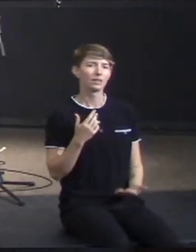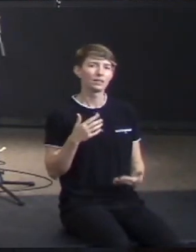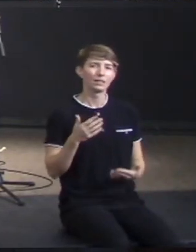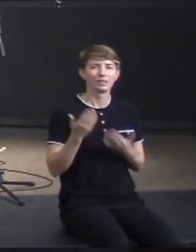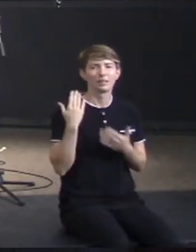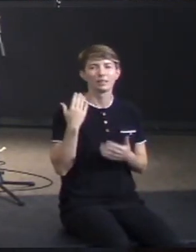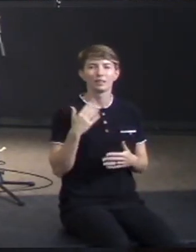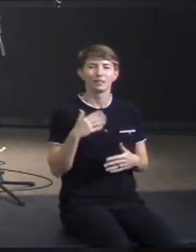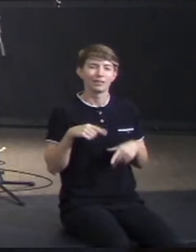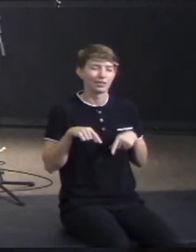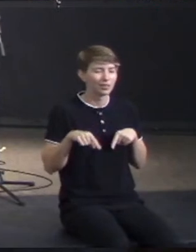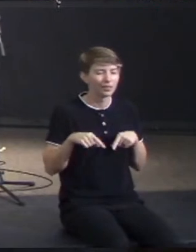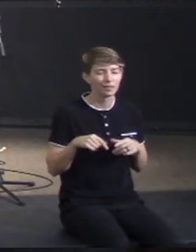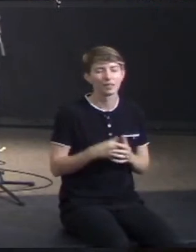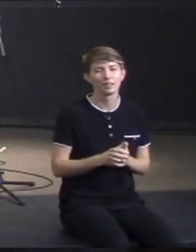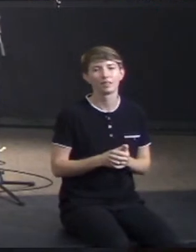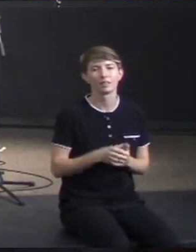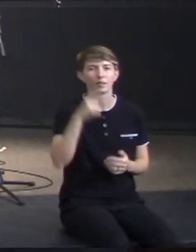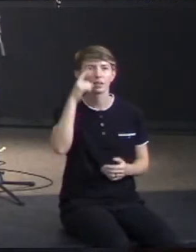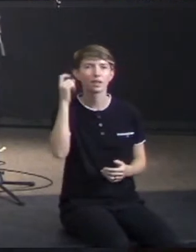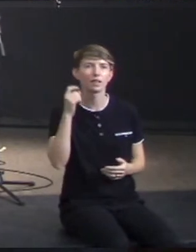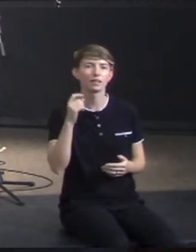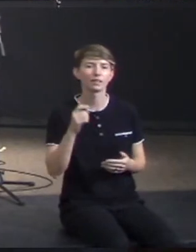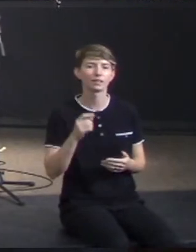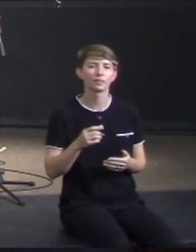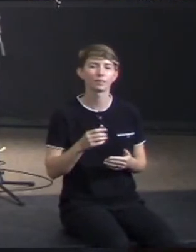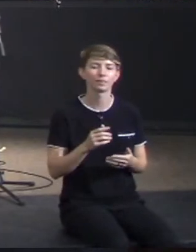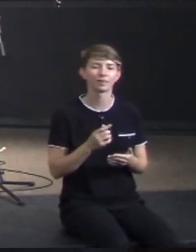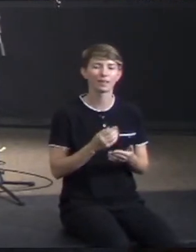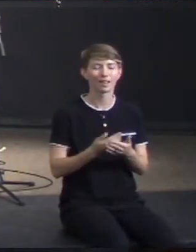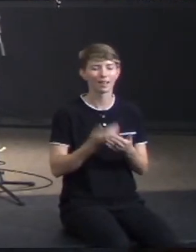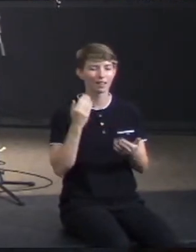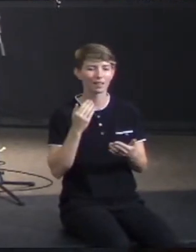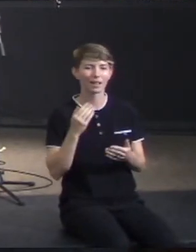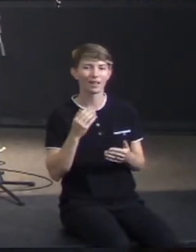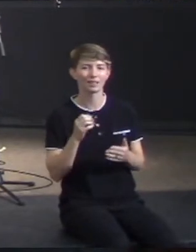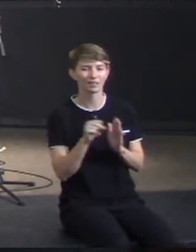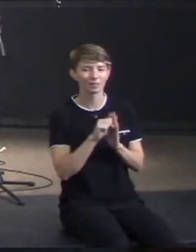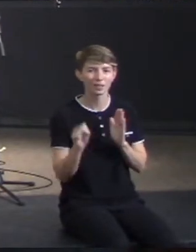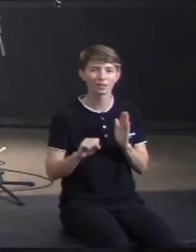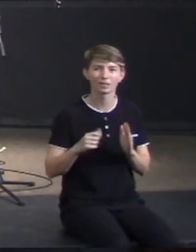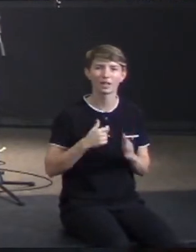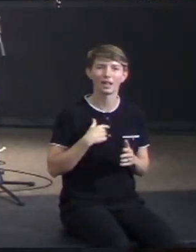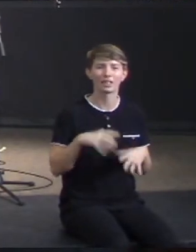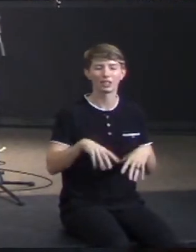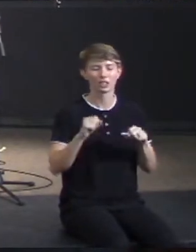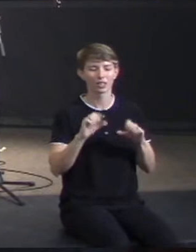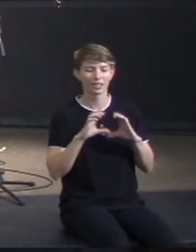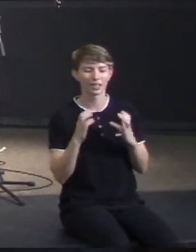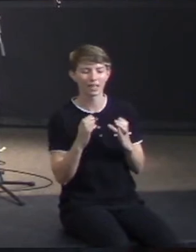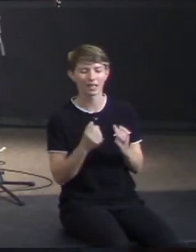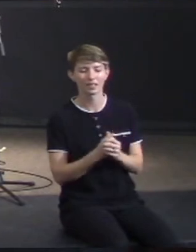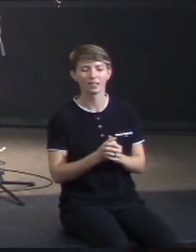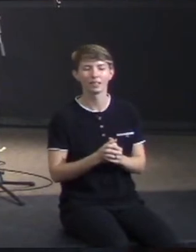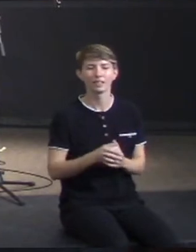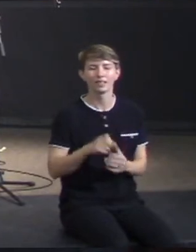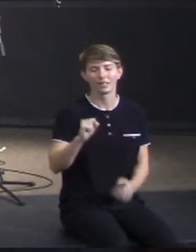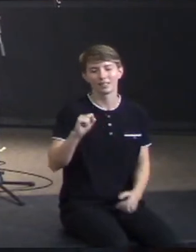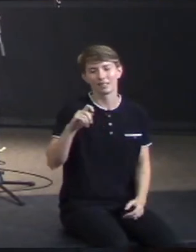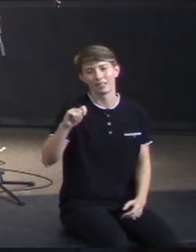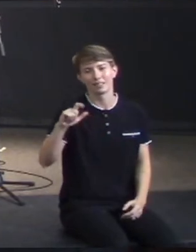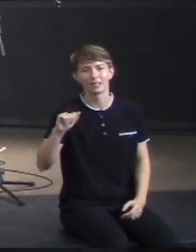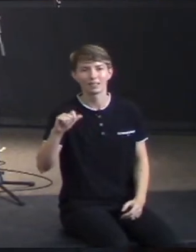nervous because there was a class that I took the previous semester. It was a statistics class, and I struggled with that class. I love math,